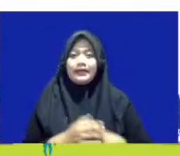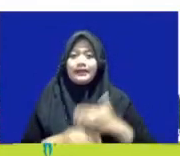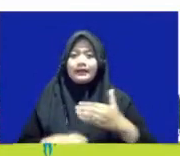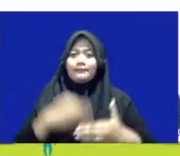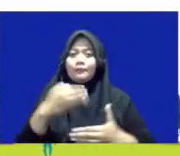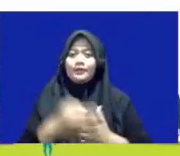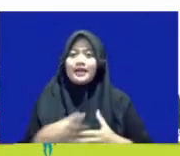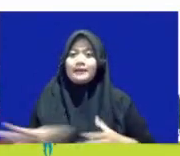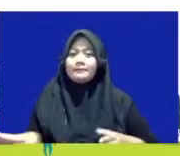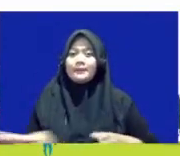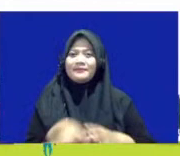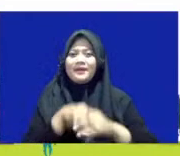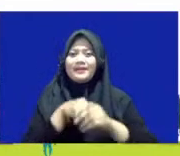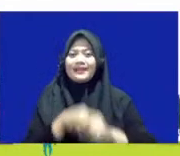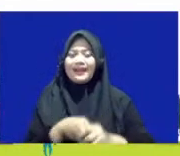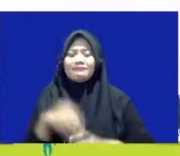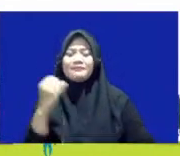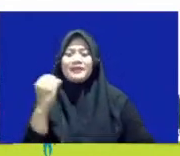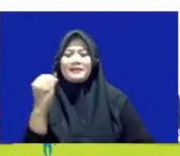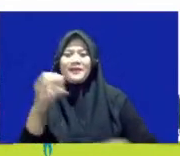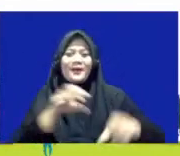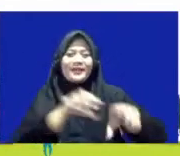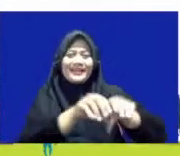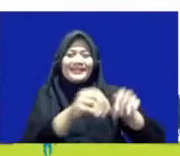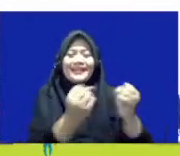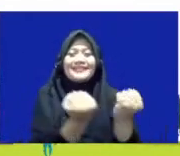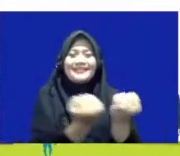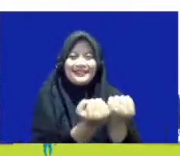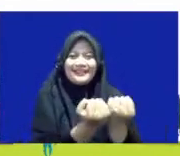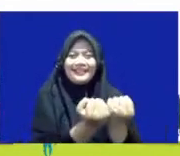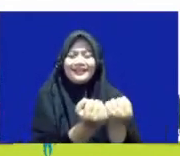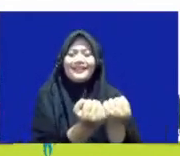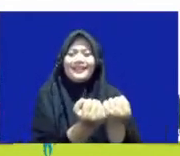That's all about my opening talks. I'll be